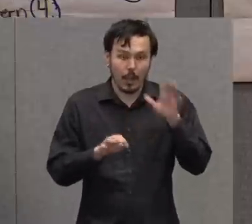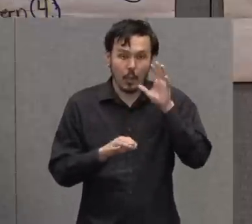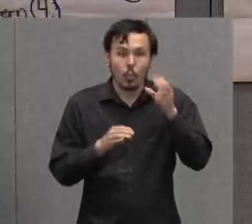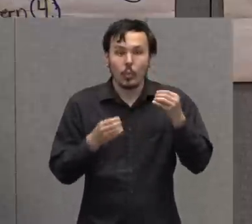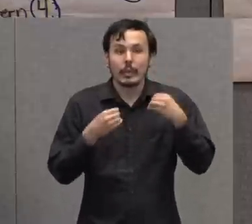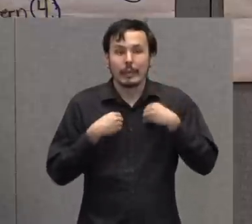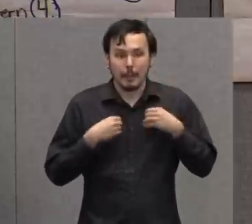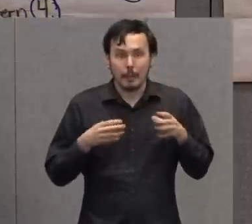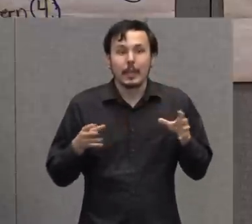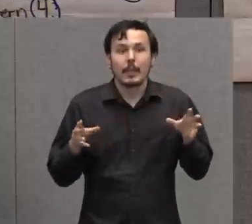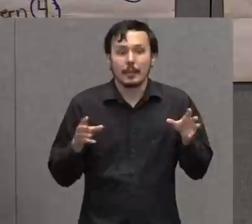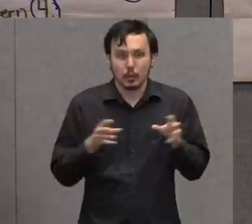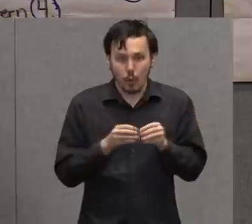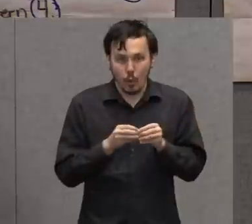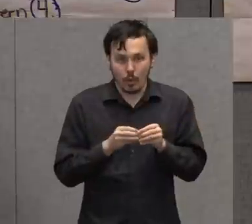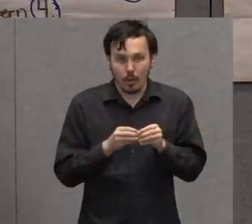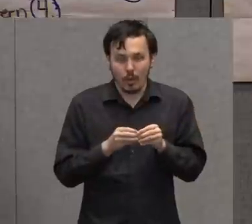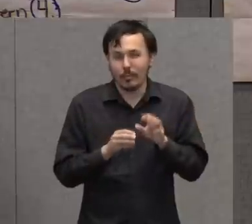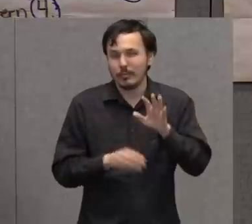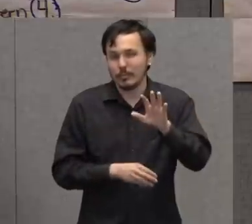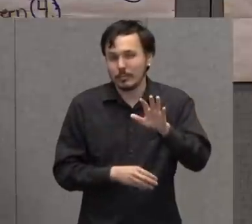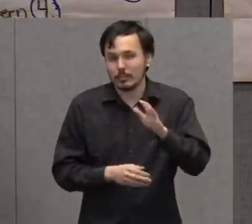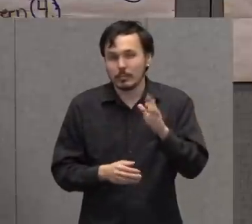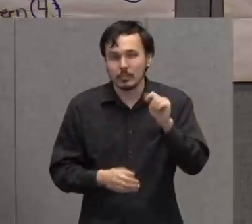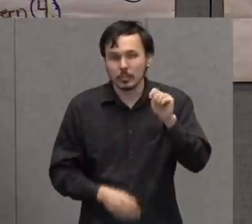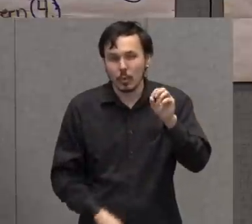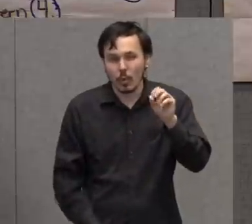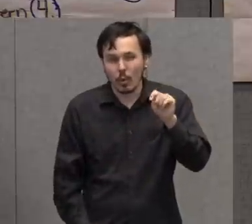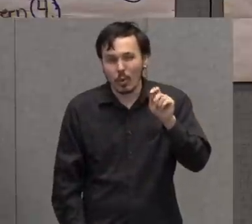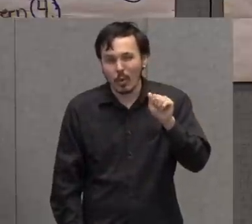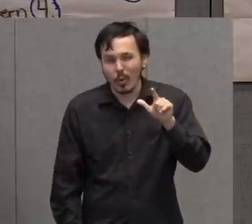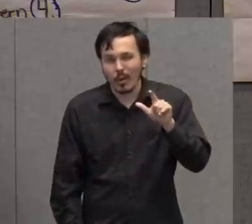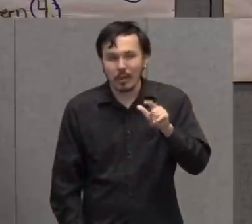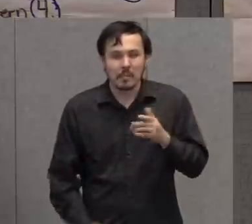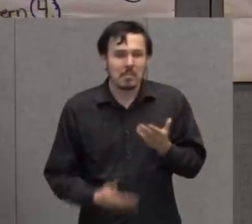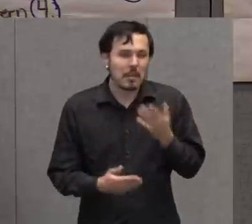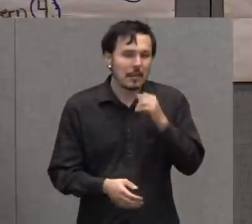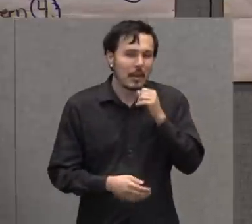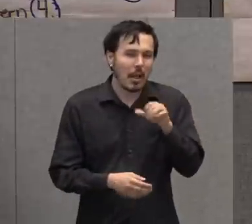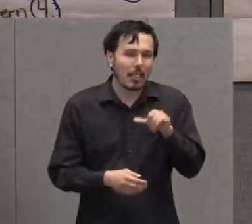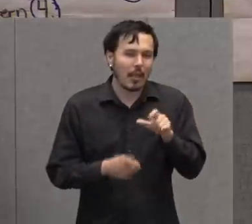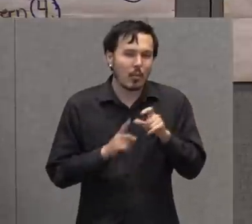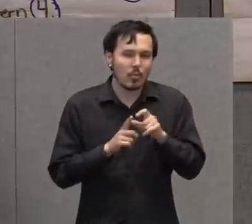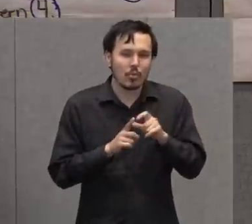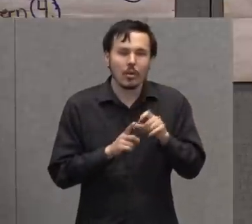the total. Maybe not totals, you're right, total is not the good word. Will give me